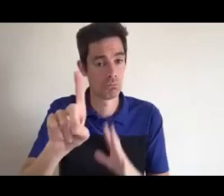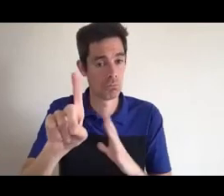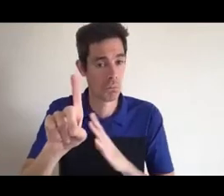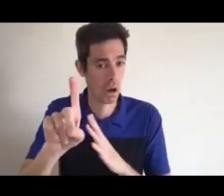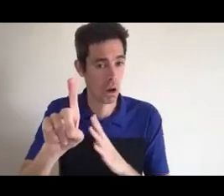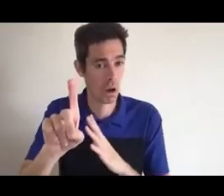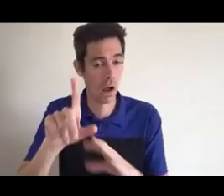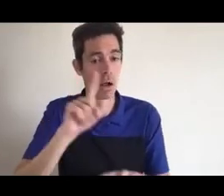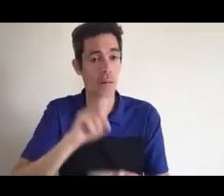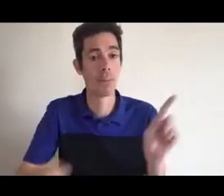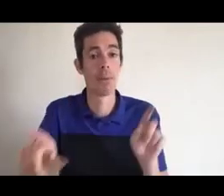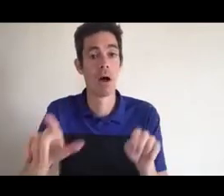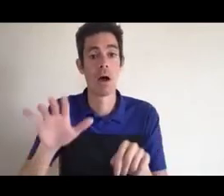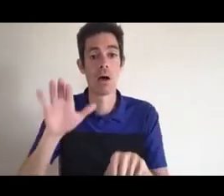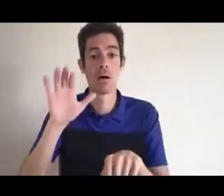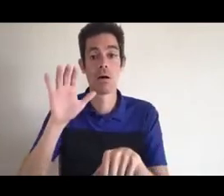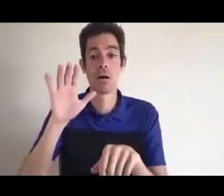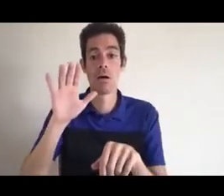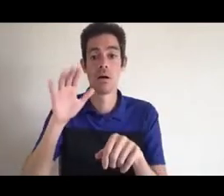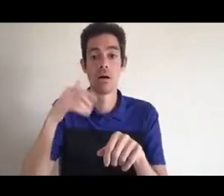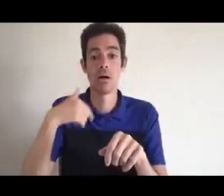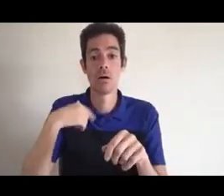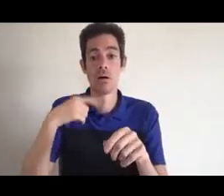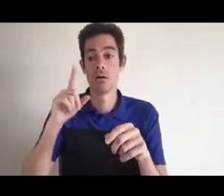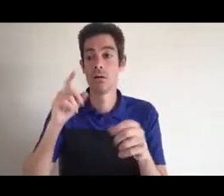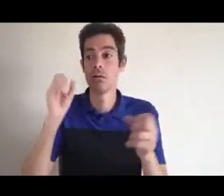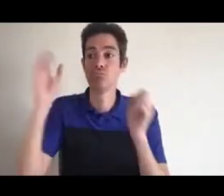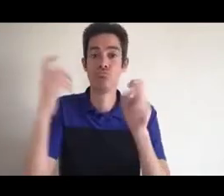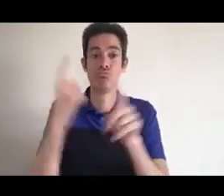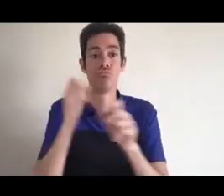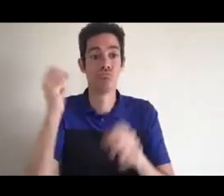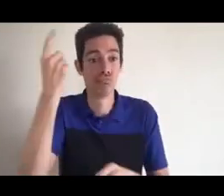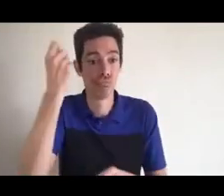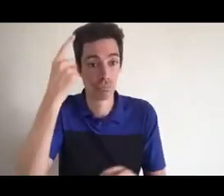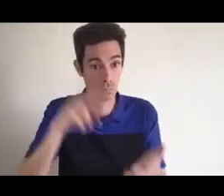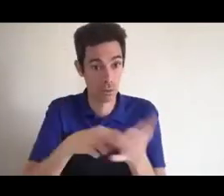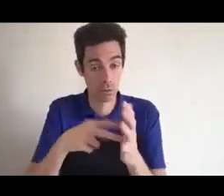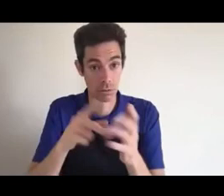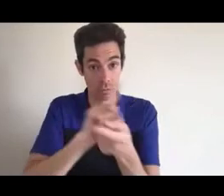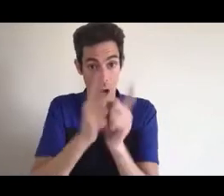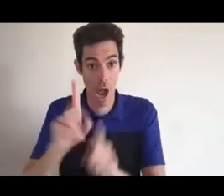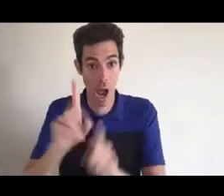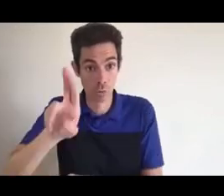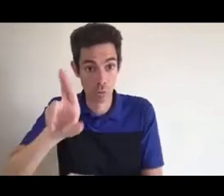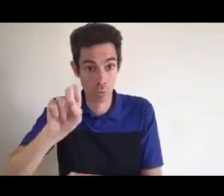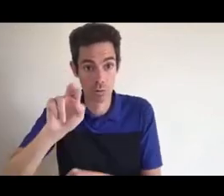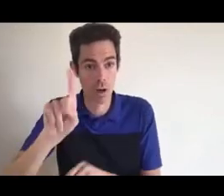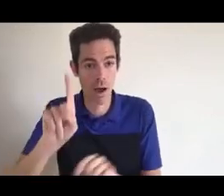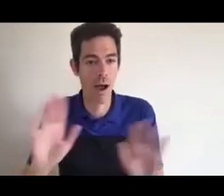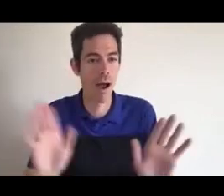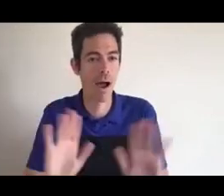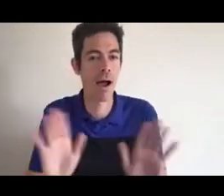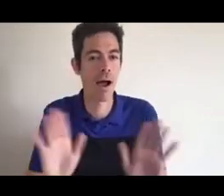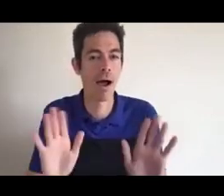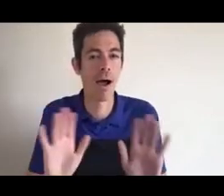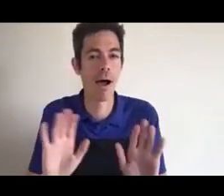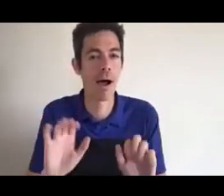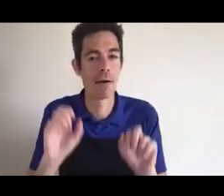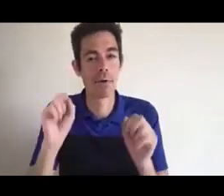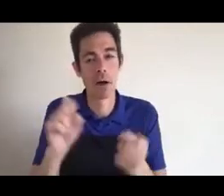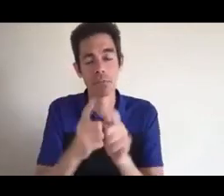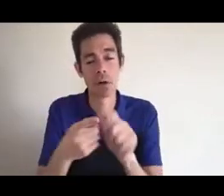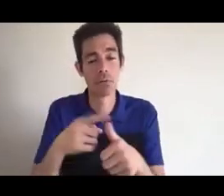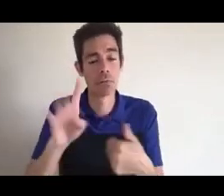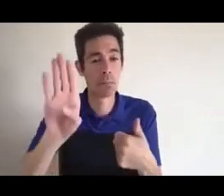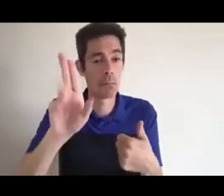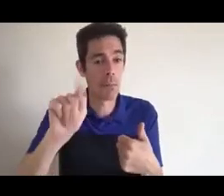is a sign for understand. However, when I'm signing it and then signing understand